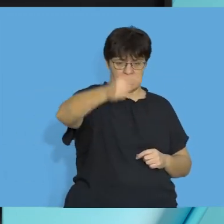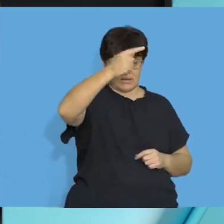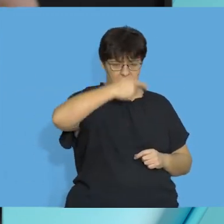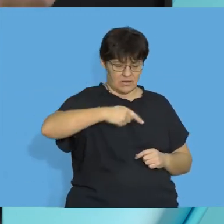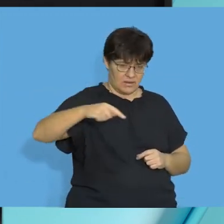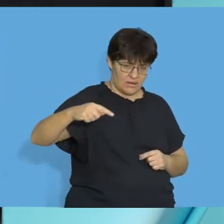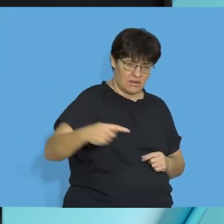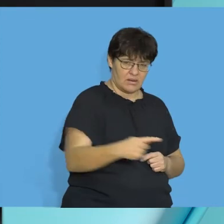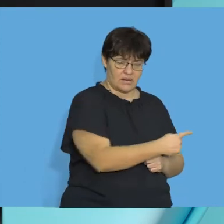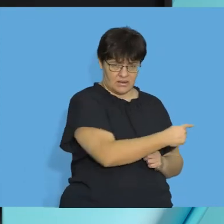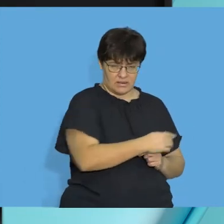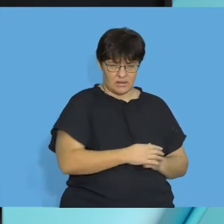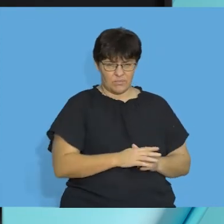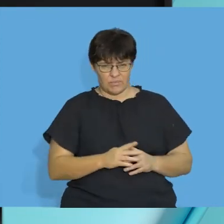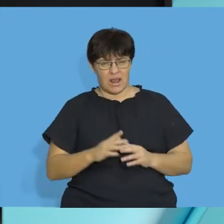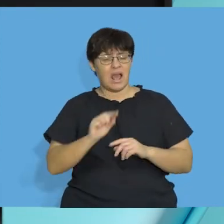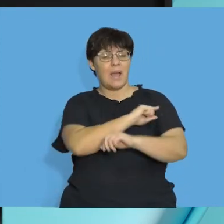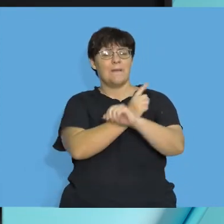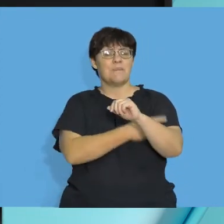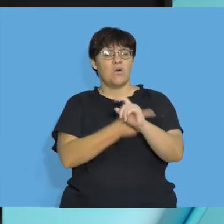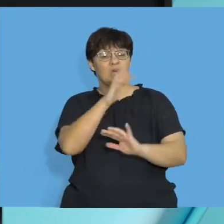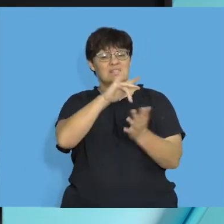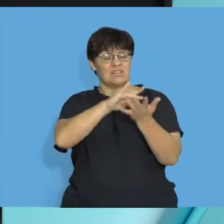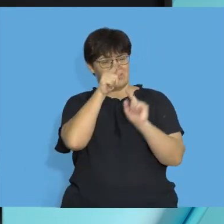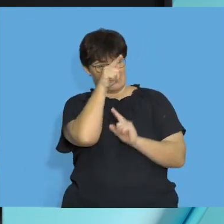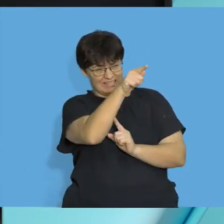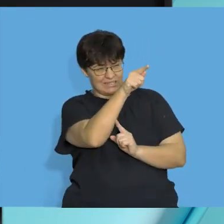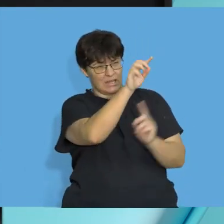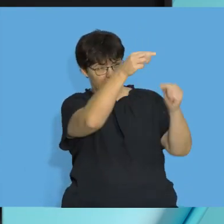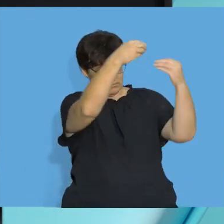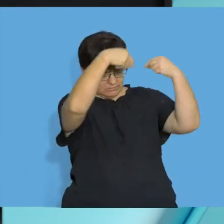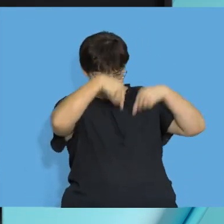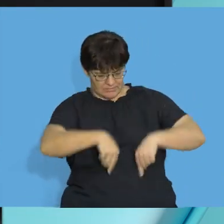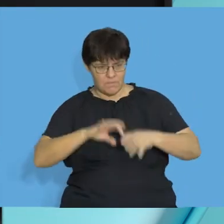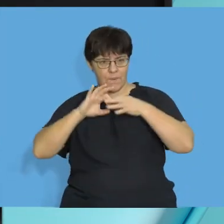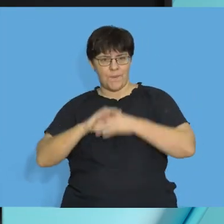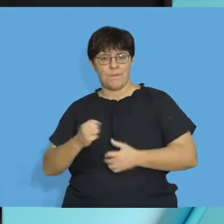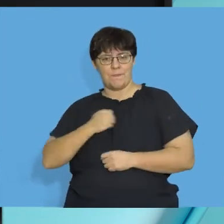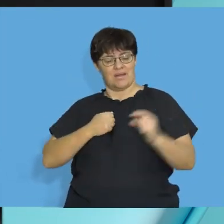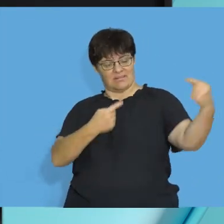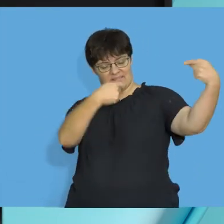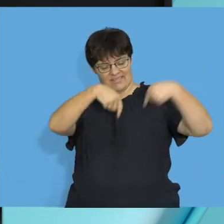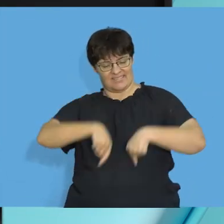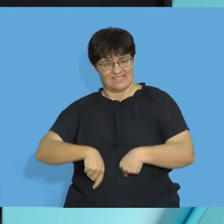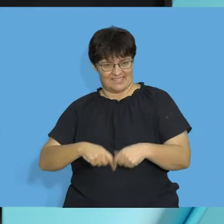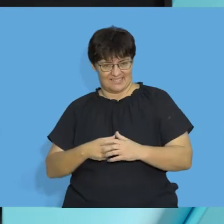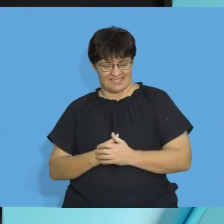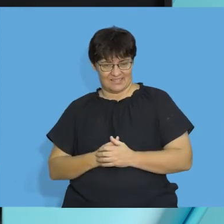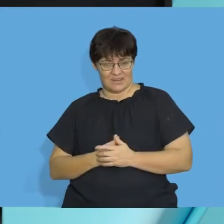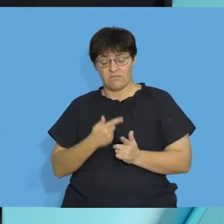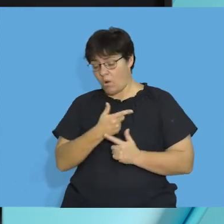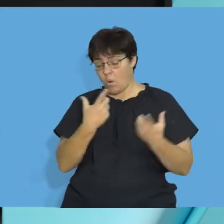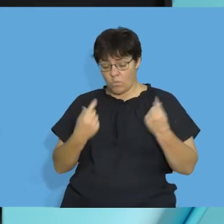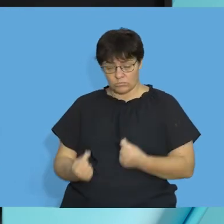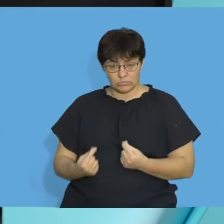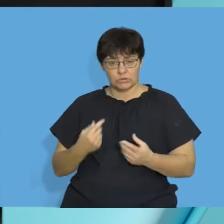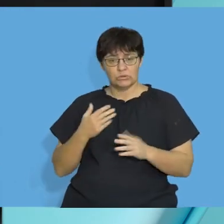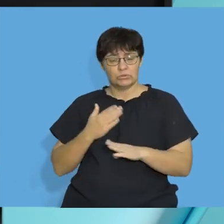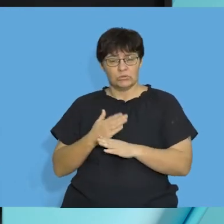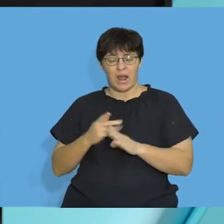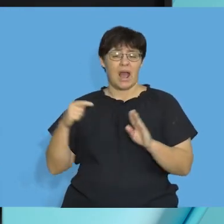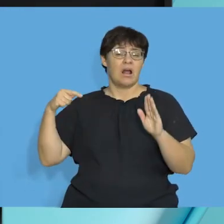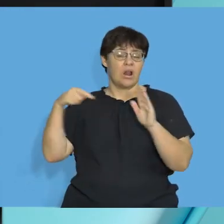station, usually far away from the city, and then brought closer to our homes. And for that to work and for us not to lose lots